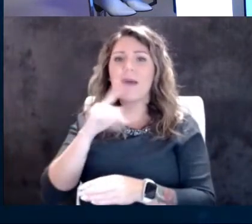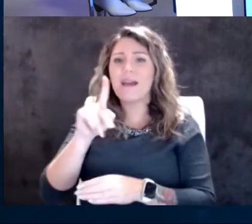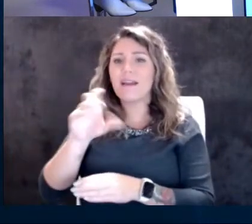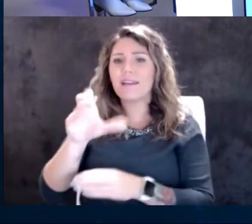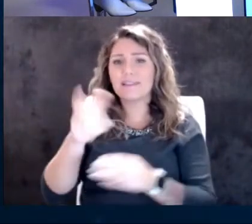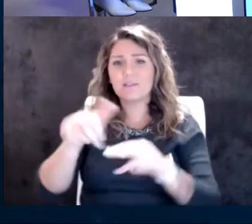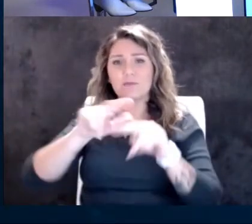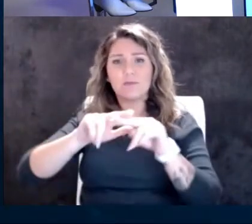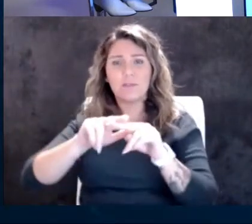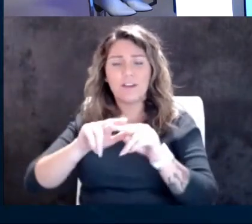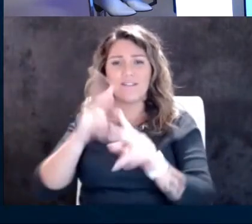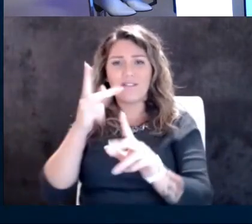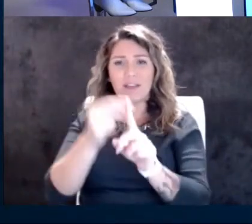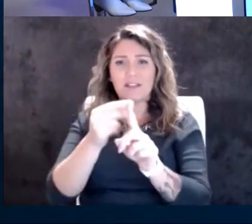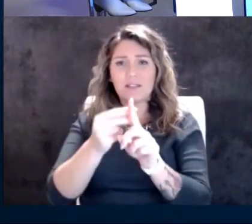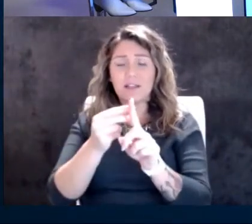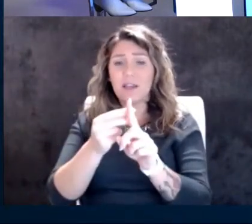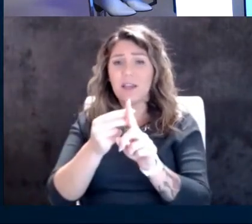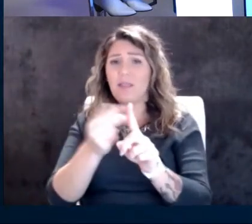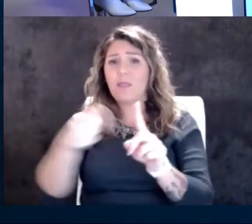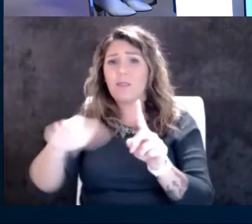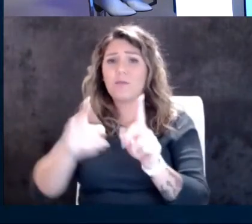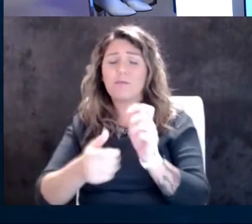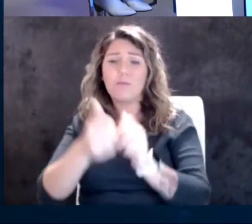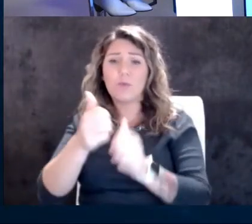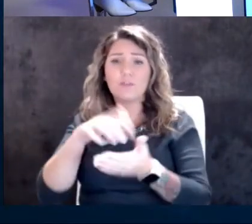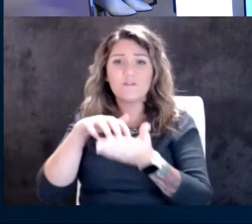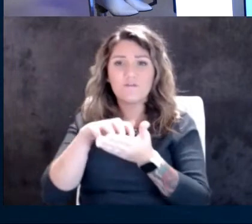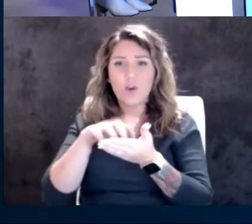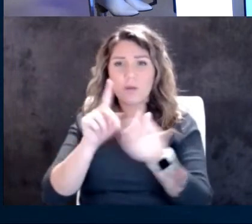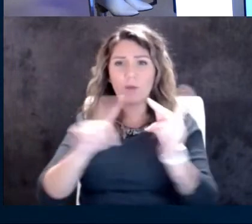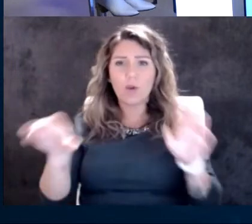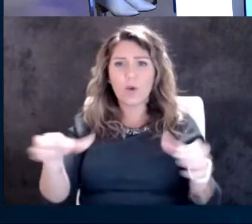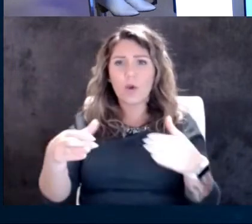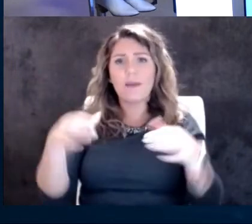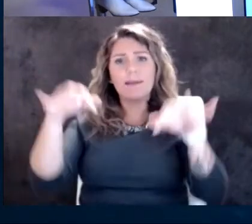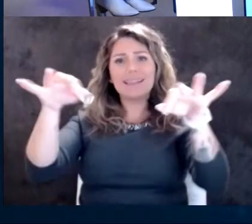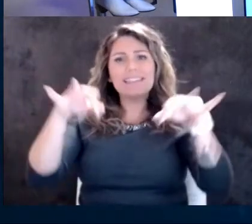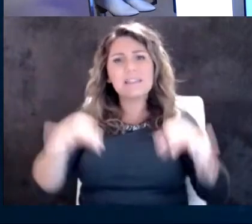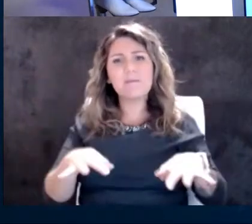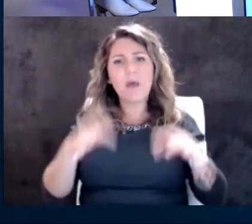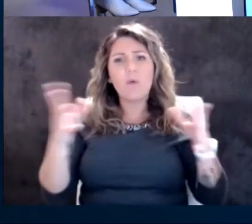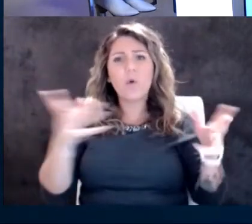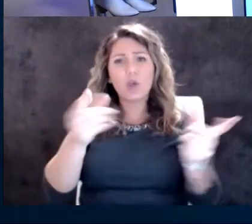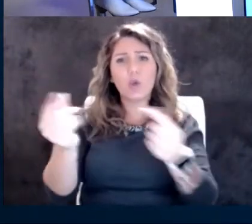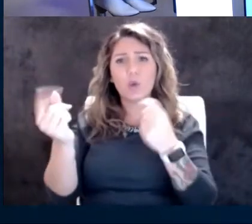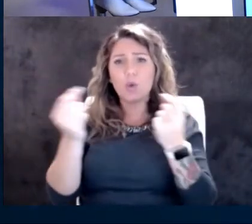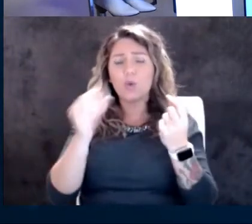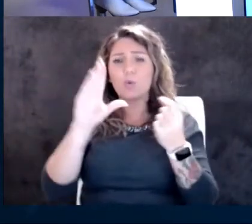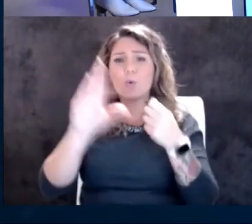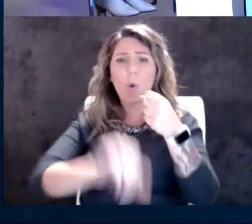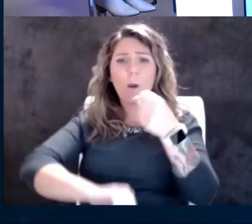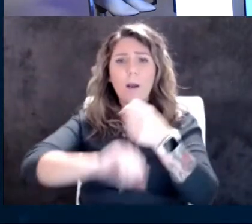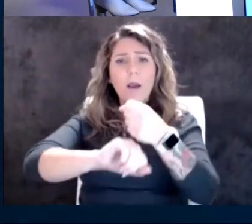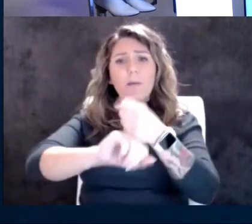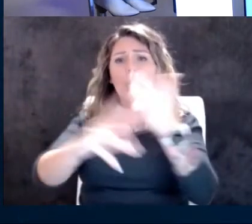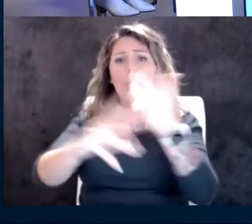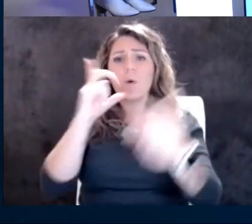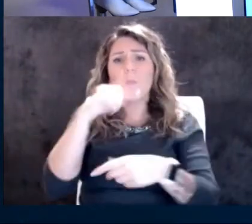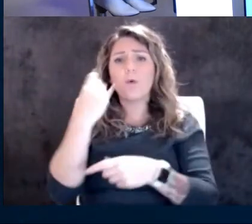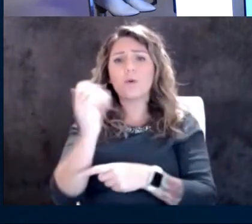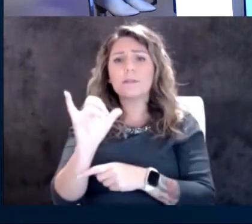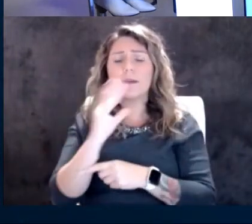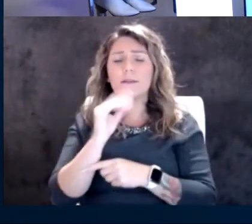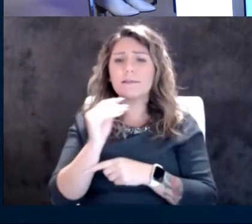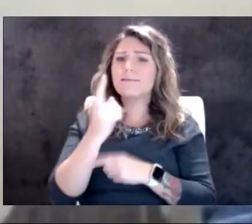of the most vulnerable populations. Explain to us exactly what you're doing out there, what's your campaign like, and talk to us a little bit about the success you're